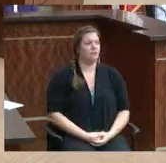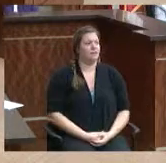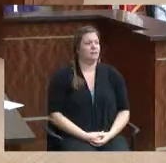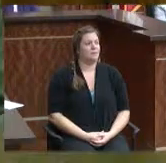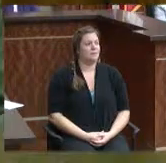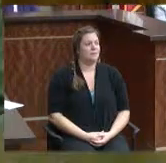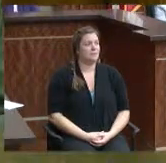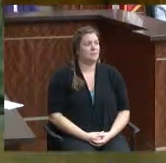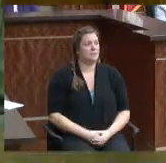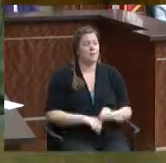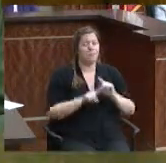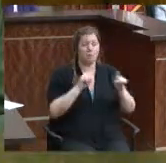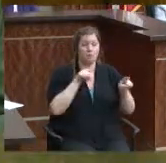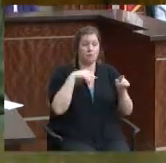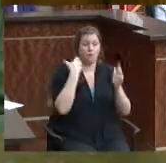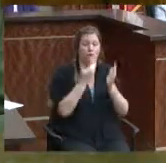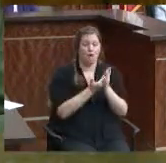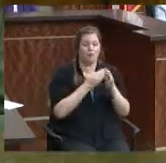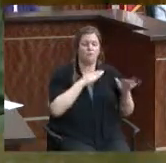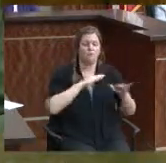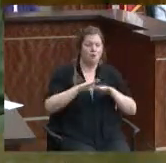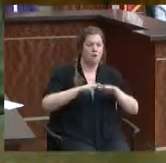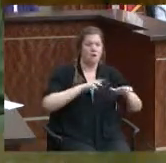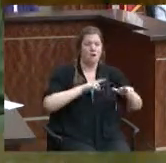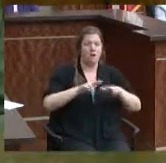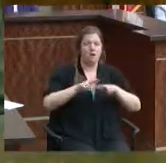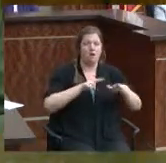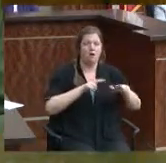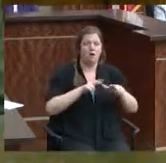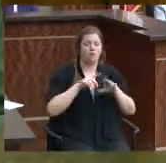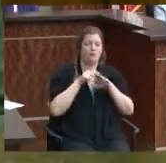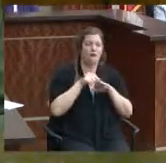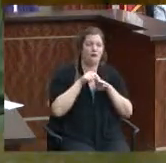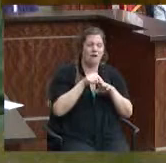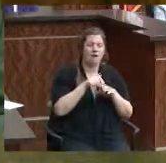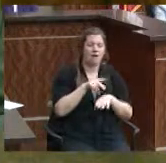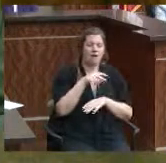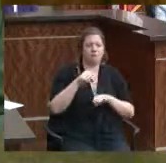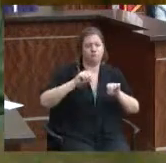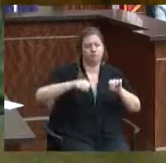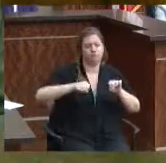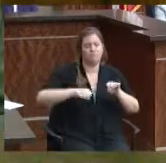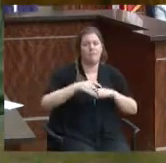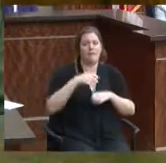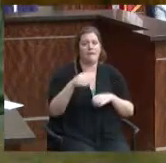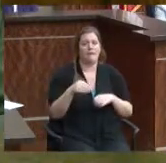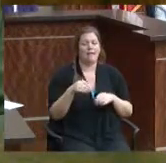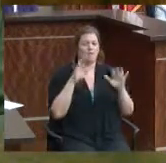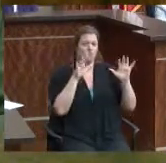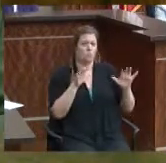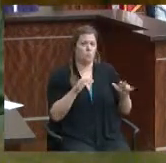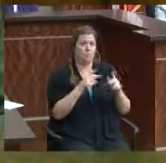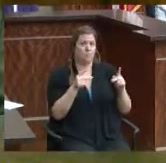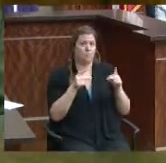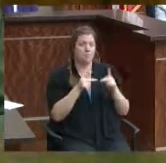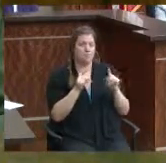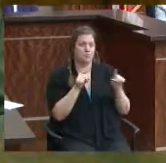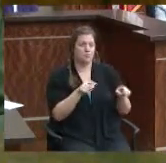But when you get there, you get to hike and ride. And it's a wonderful